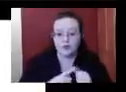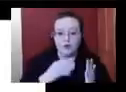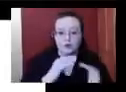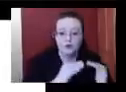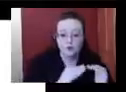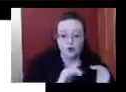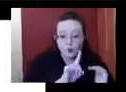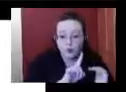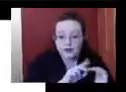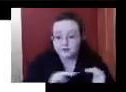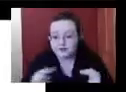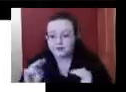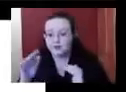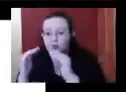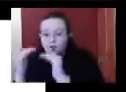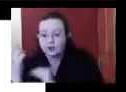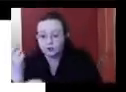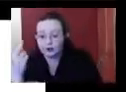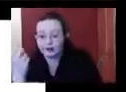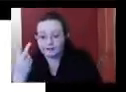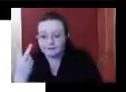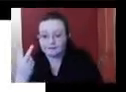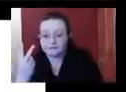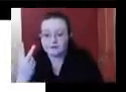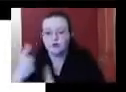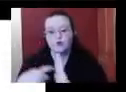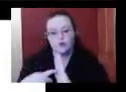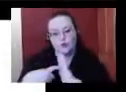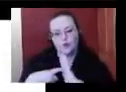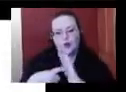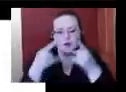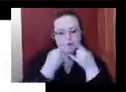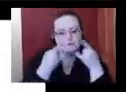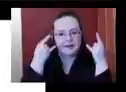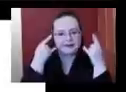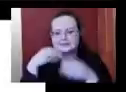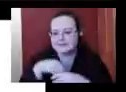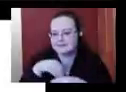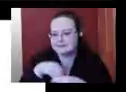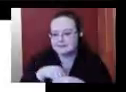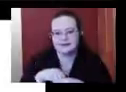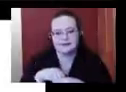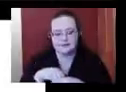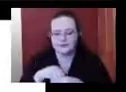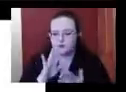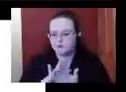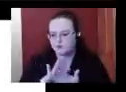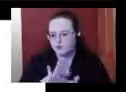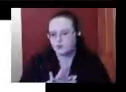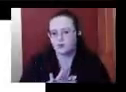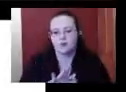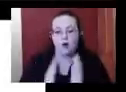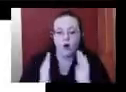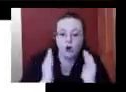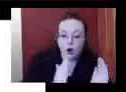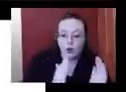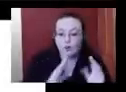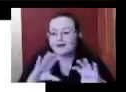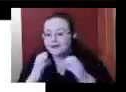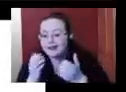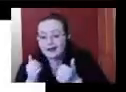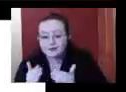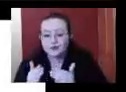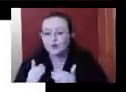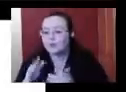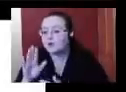1 to grade 12 must wear masks indoors, including in hallways, during classes, and on school